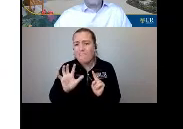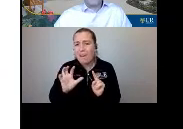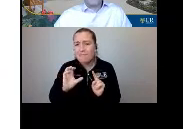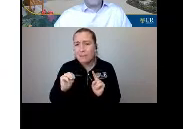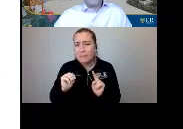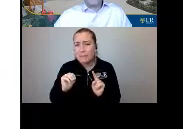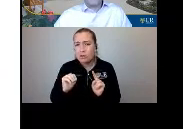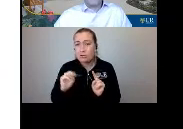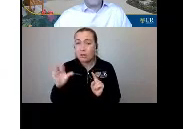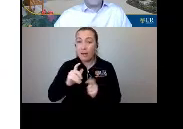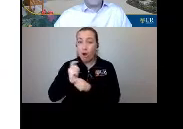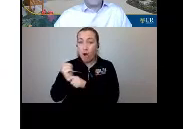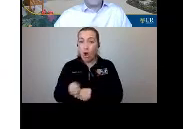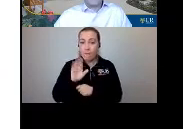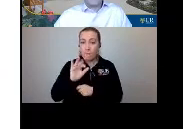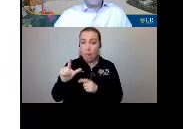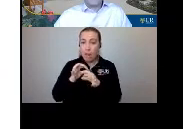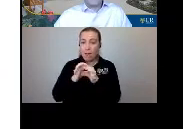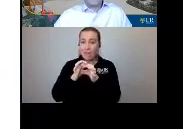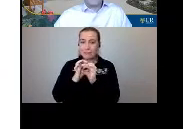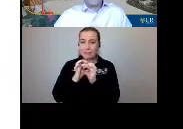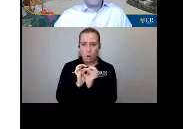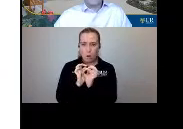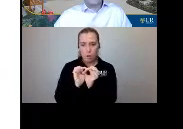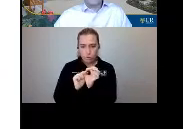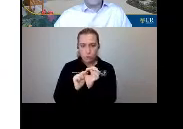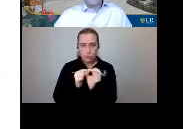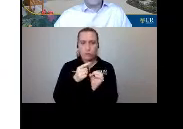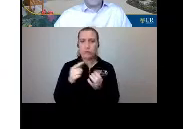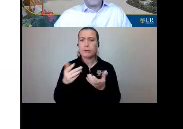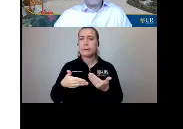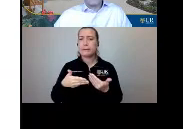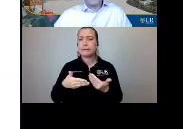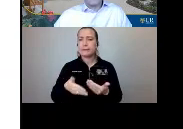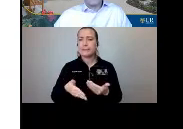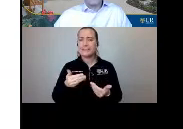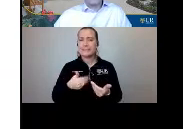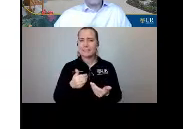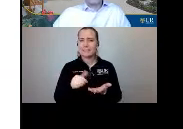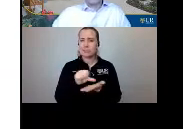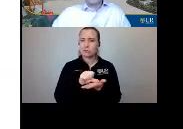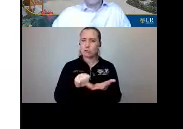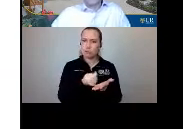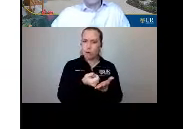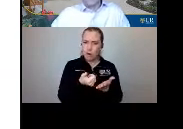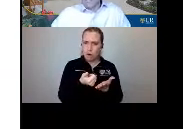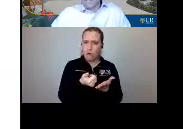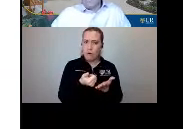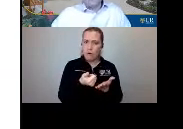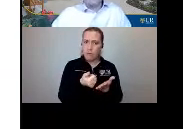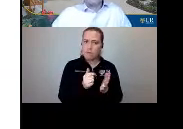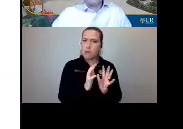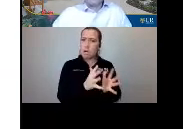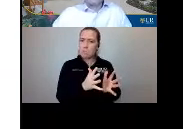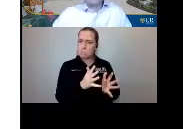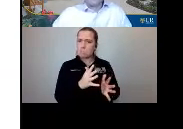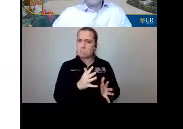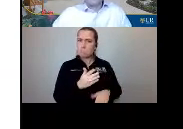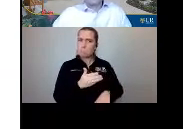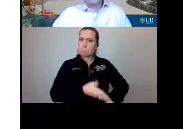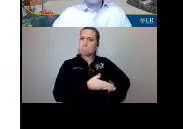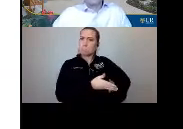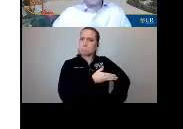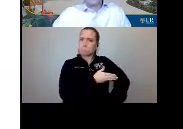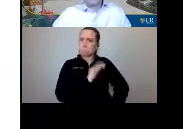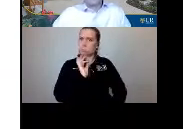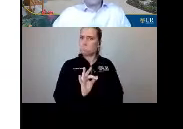something that could easily be resected by a surgeon and leaving a lot of the lung tissue in that patient, and gives us very